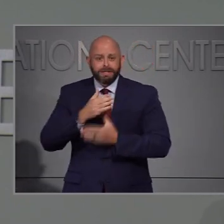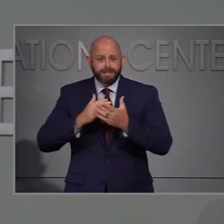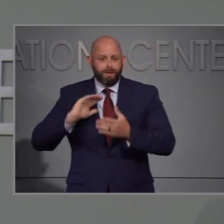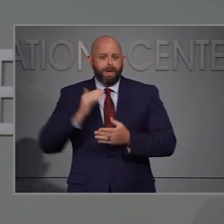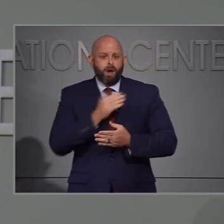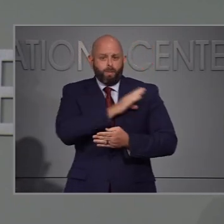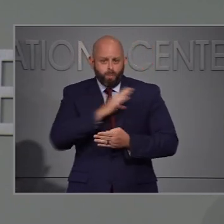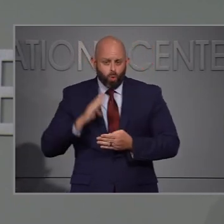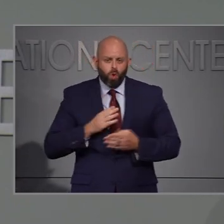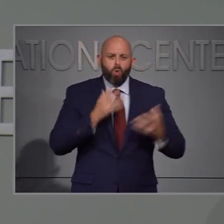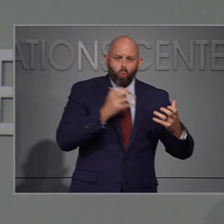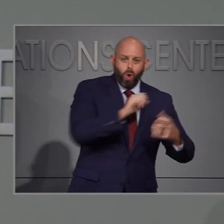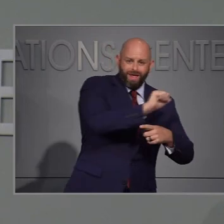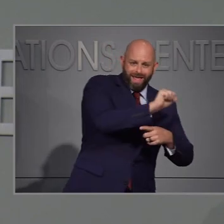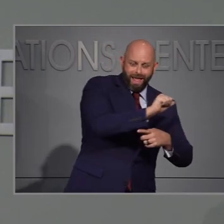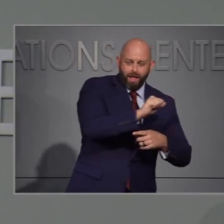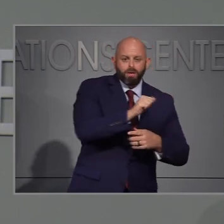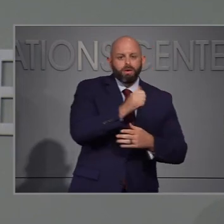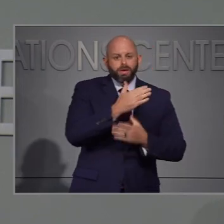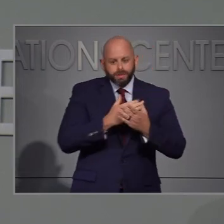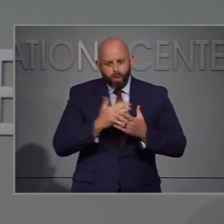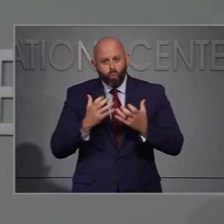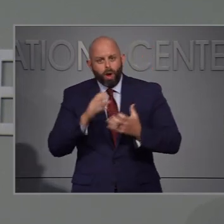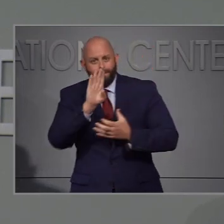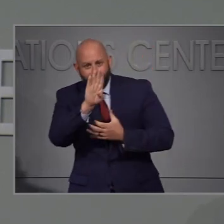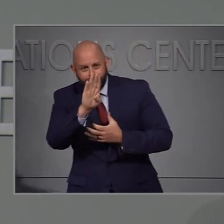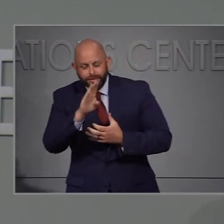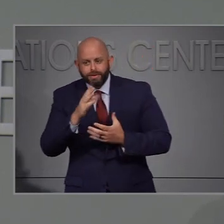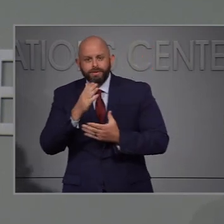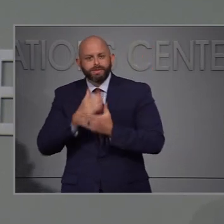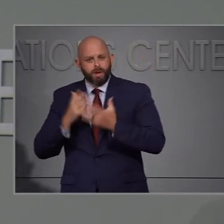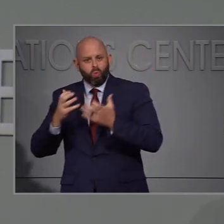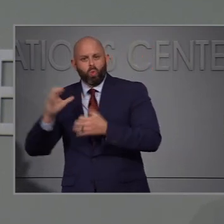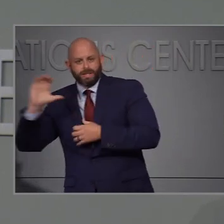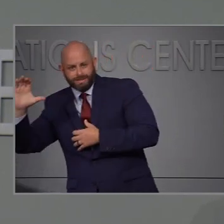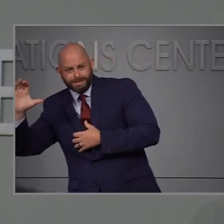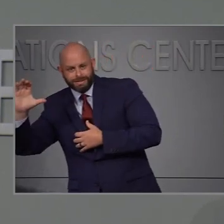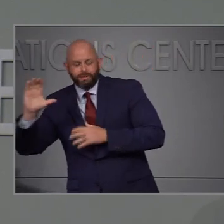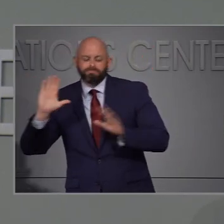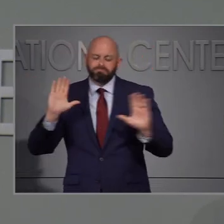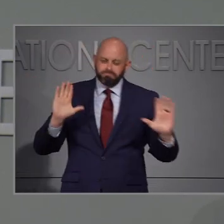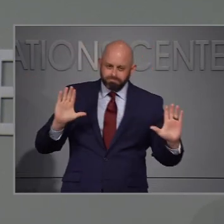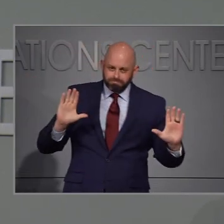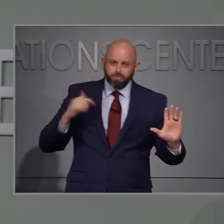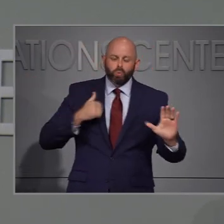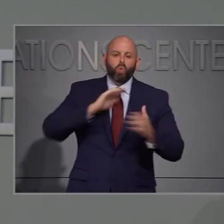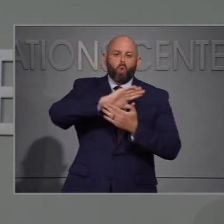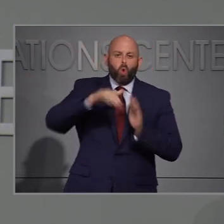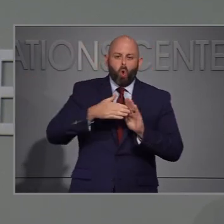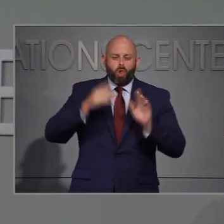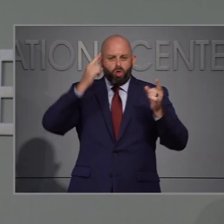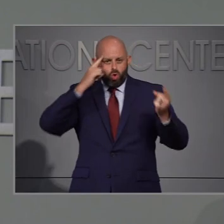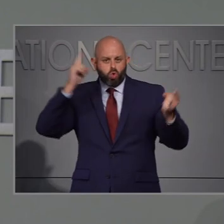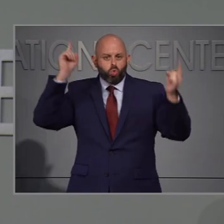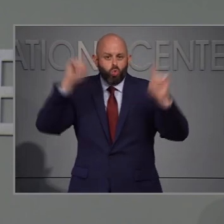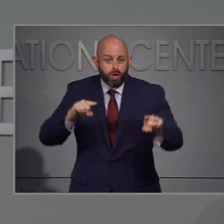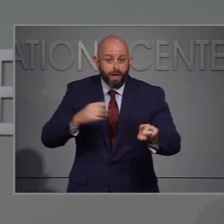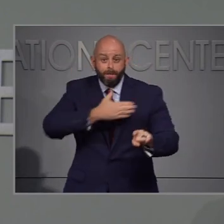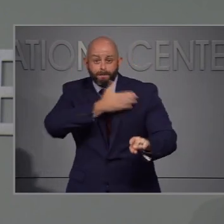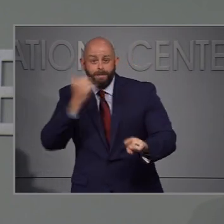others B. But we all agree that the best place for our students to